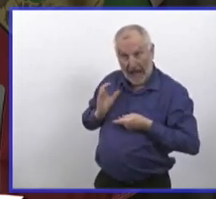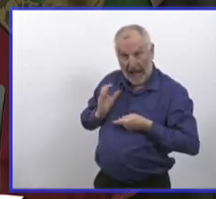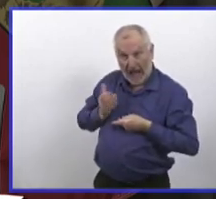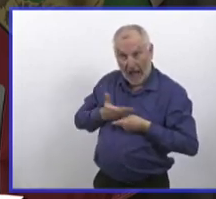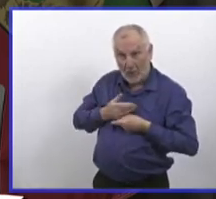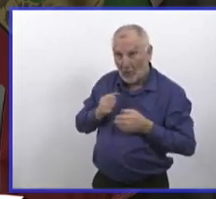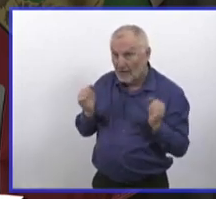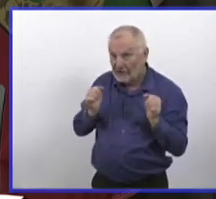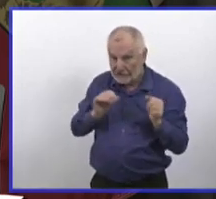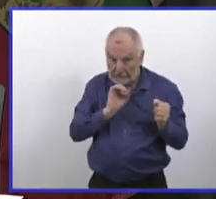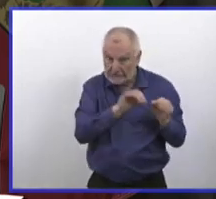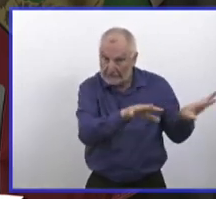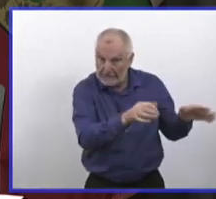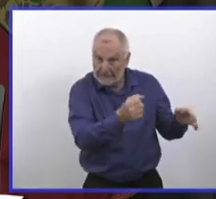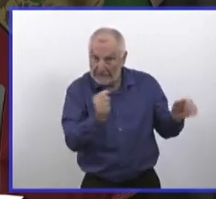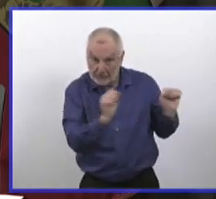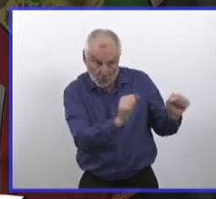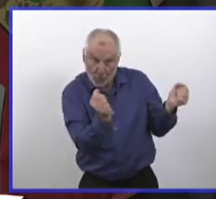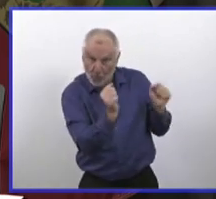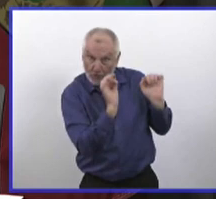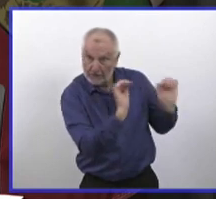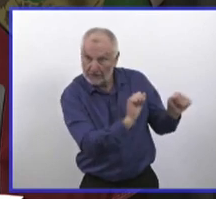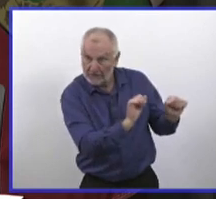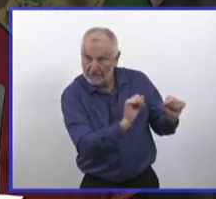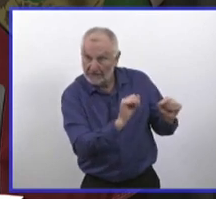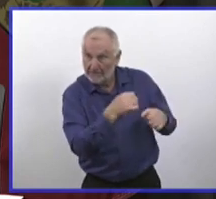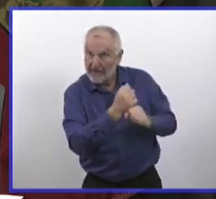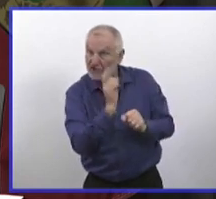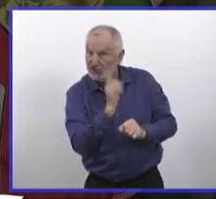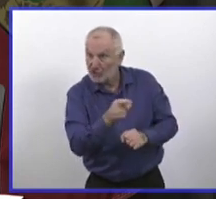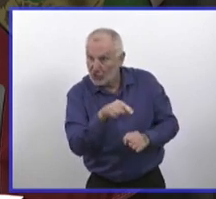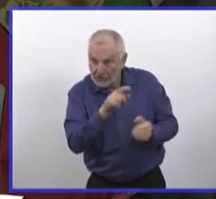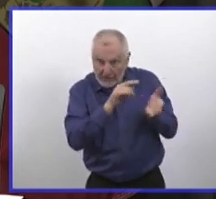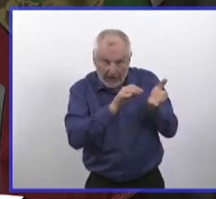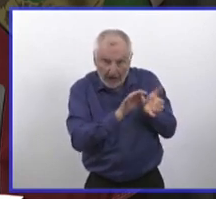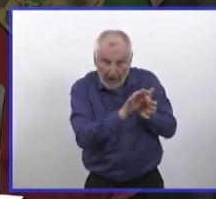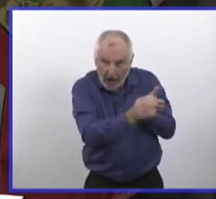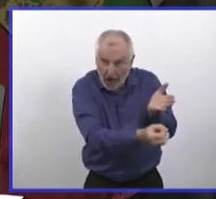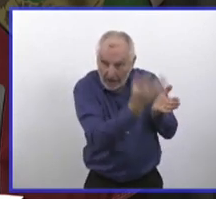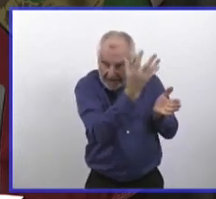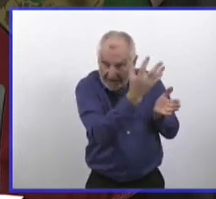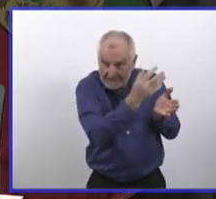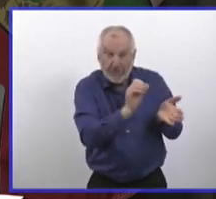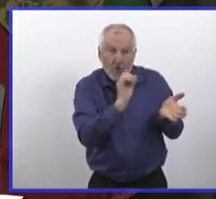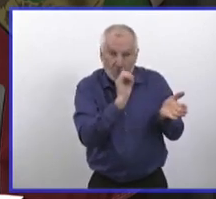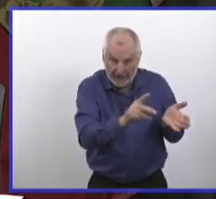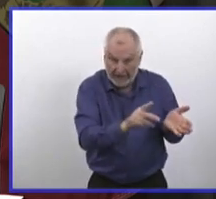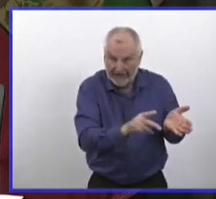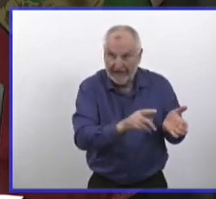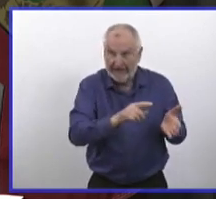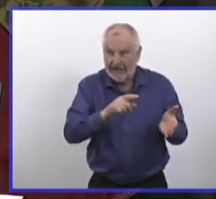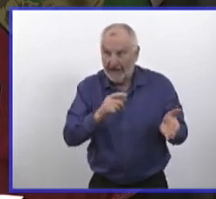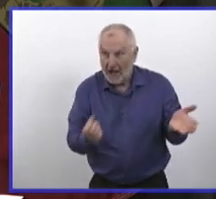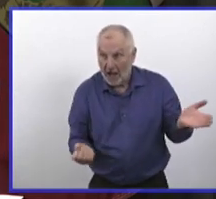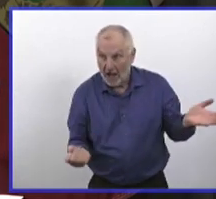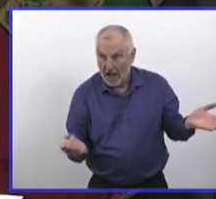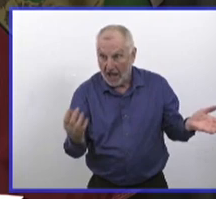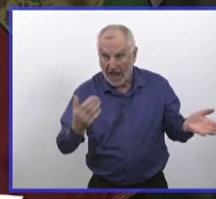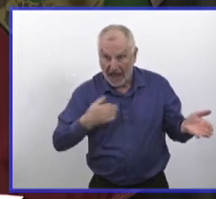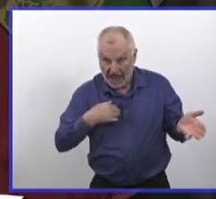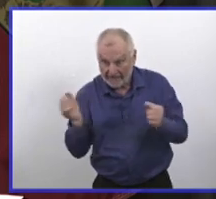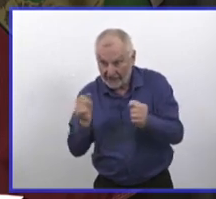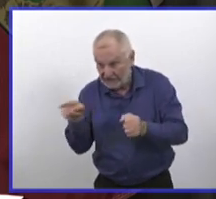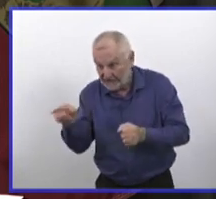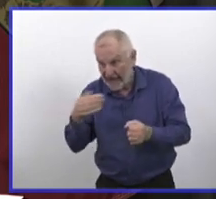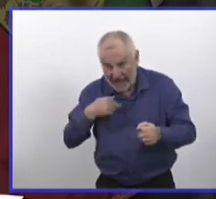reconfirm the doses that every single eligible pharmacy and clinic will expect, reconfirm the routes, double check, and then track them as